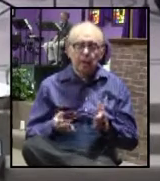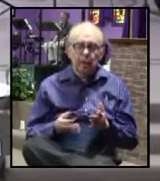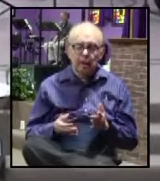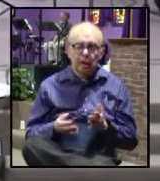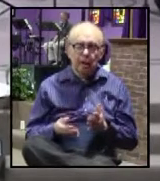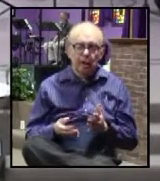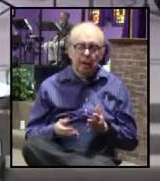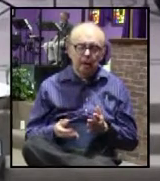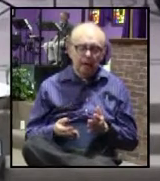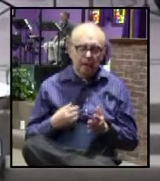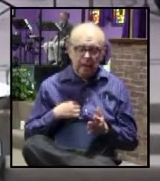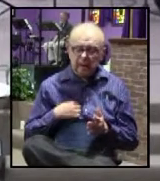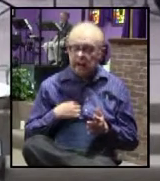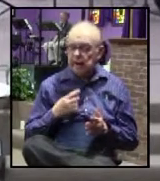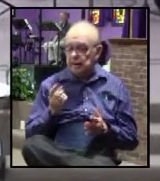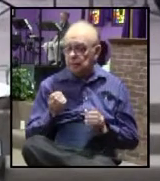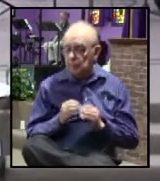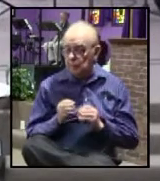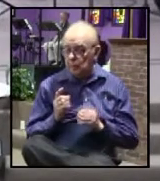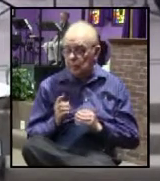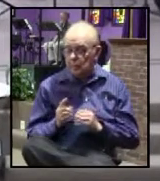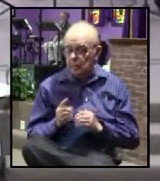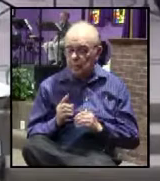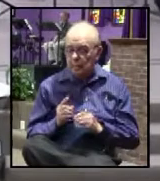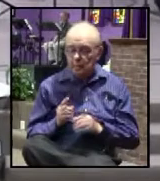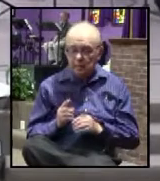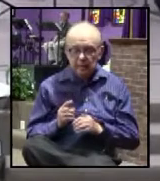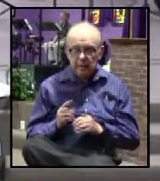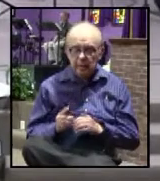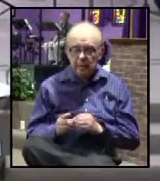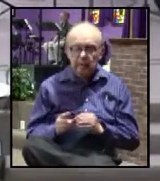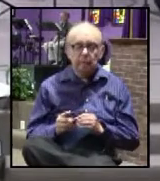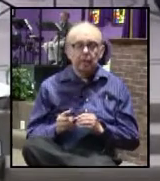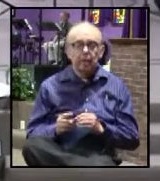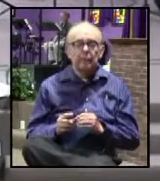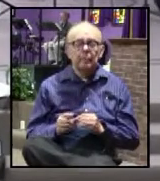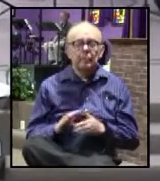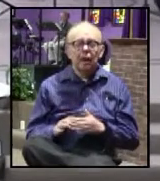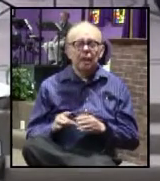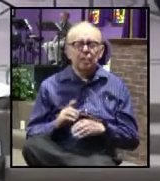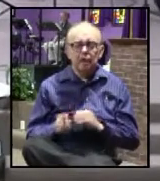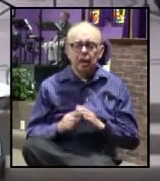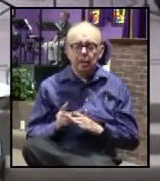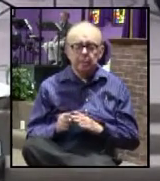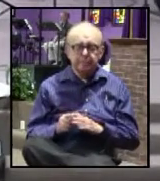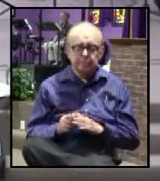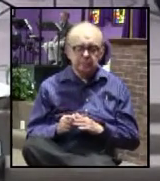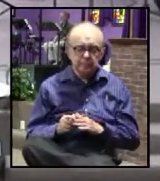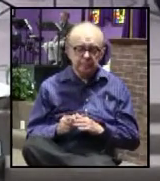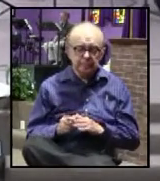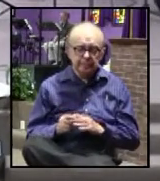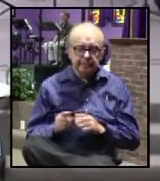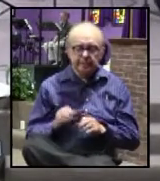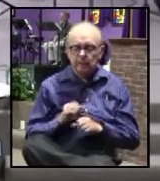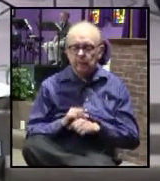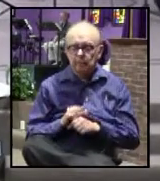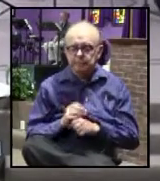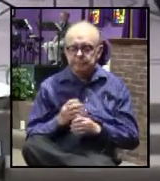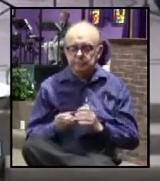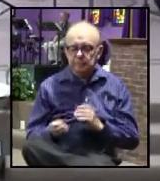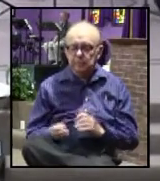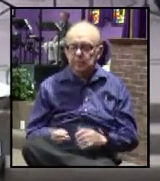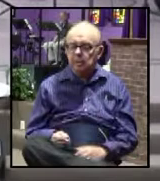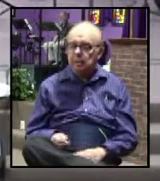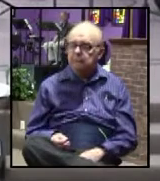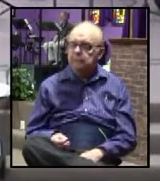If I could make $1 more an hour, that would really push me over the edge. That's not it. For those of us who work out, or I'm not saying